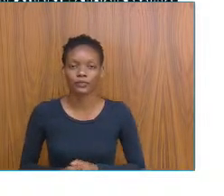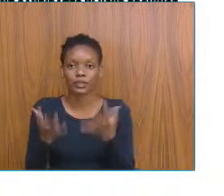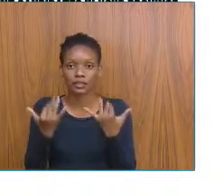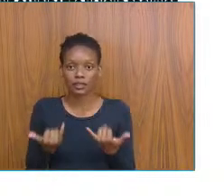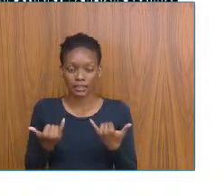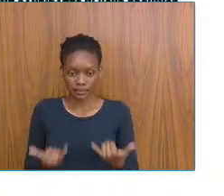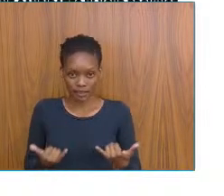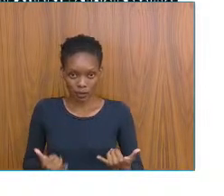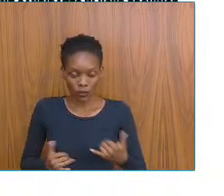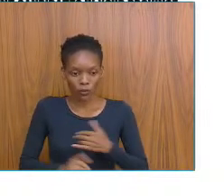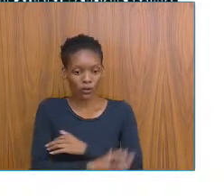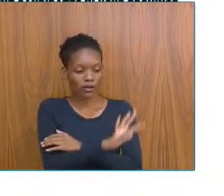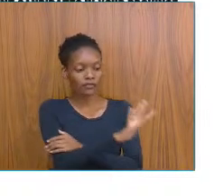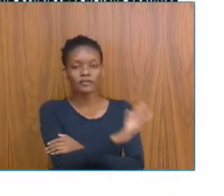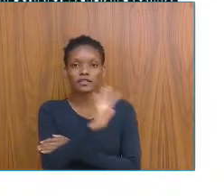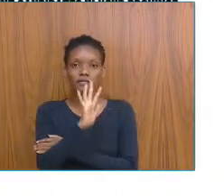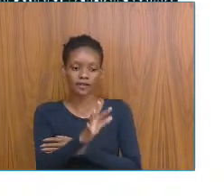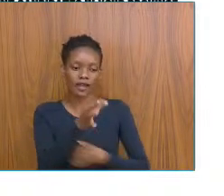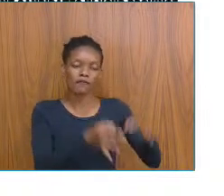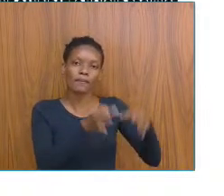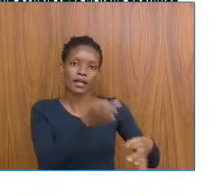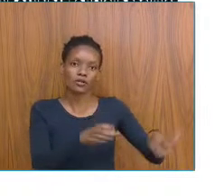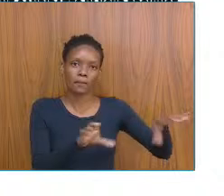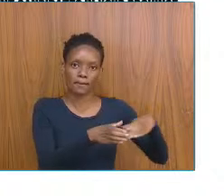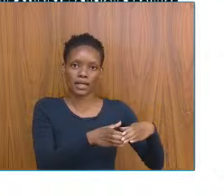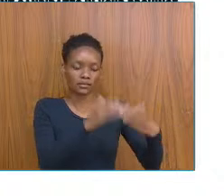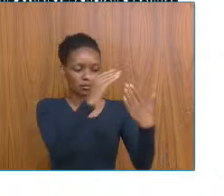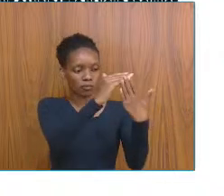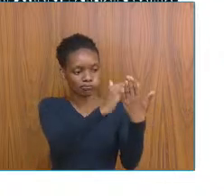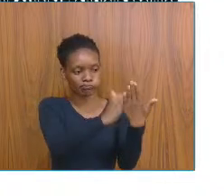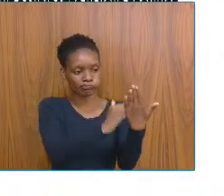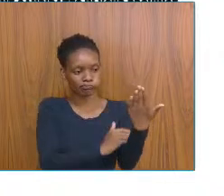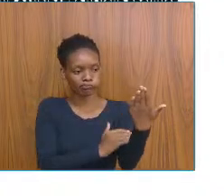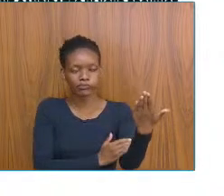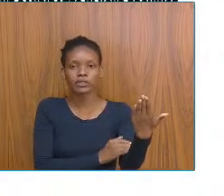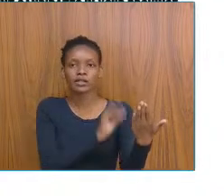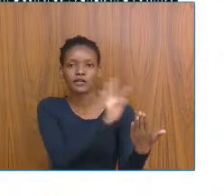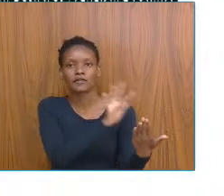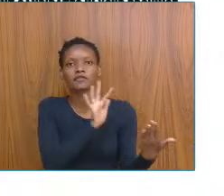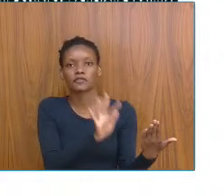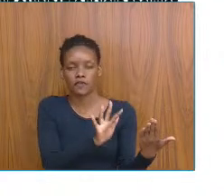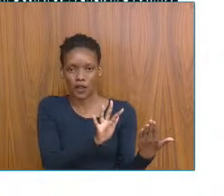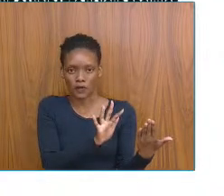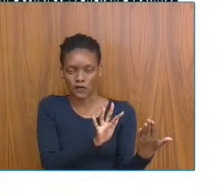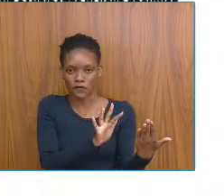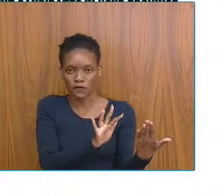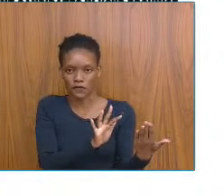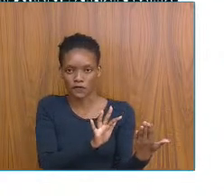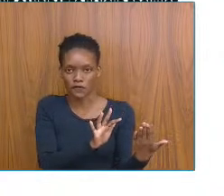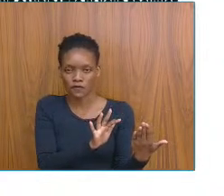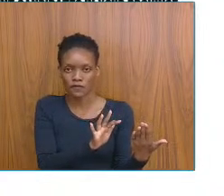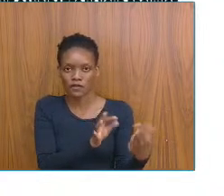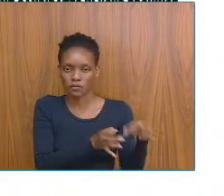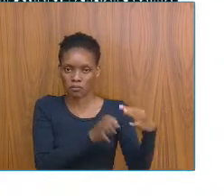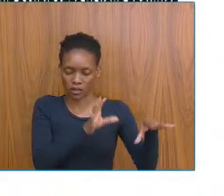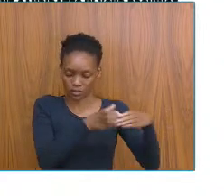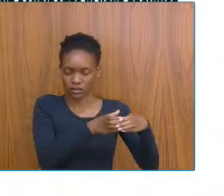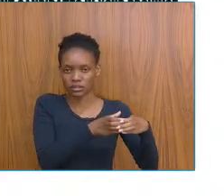currently 55 parties who will be on this ballot, and the configuration will